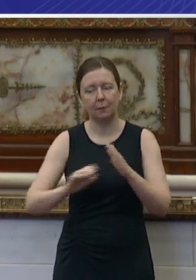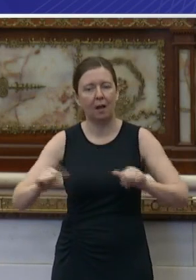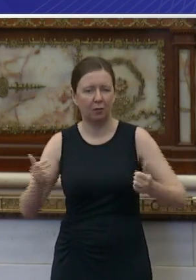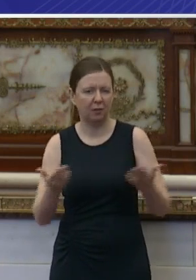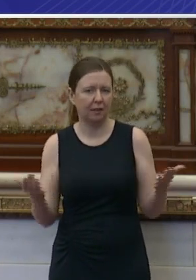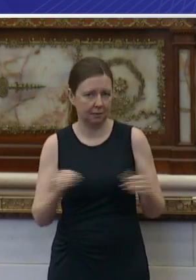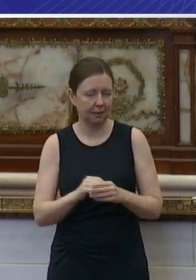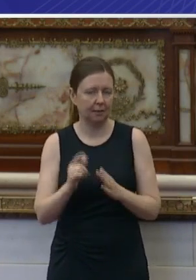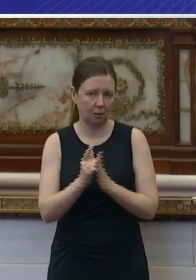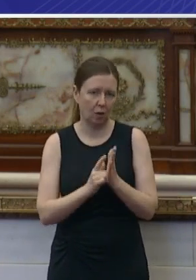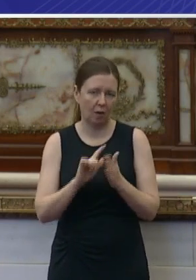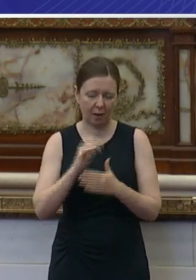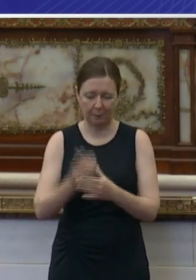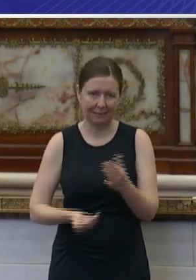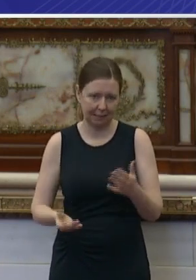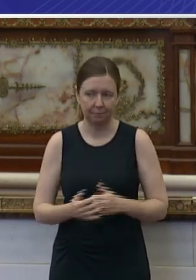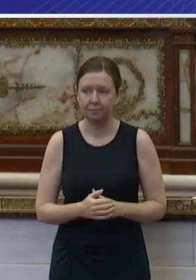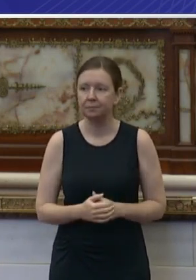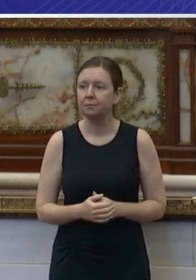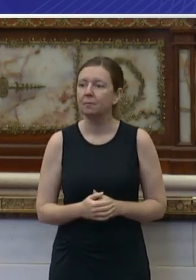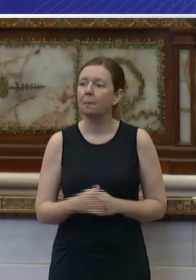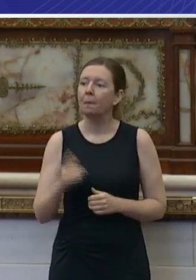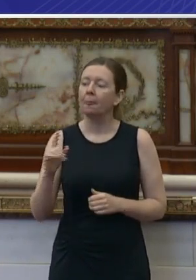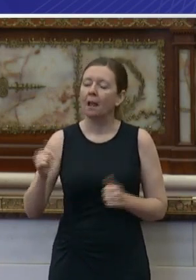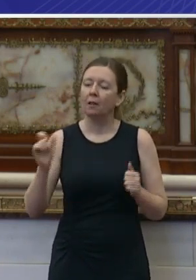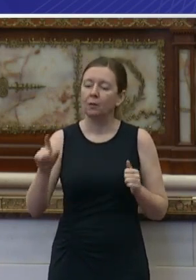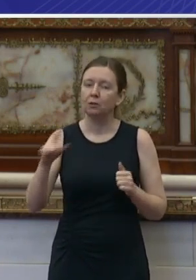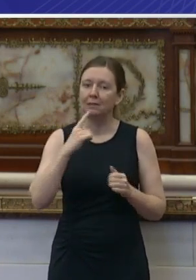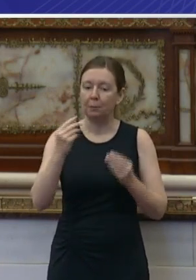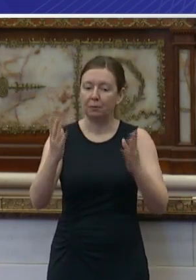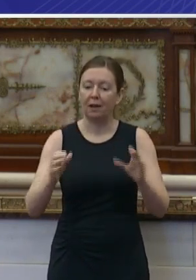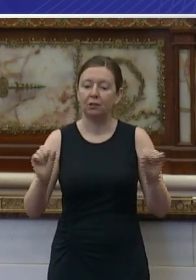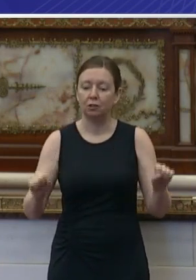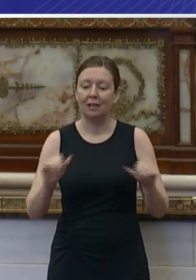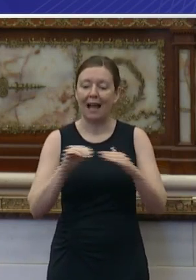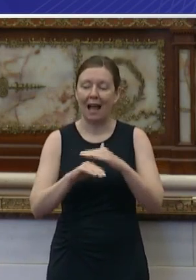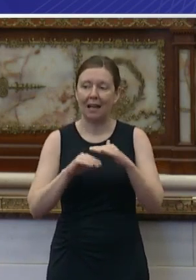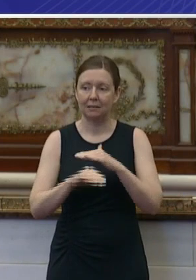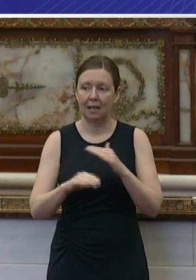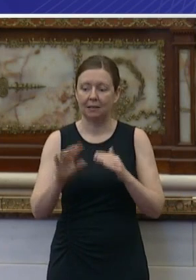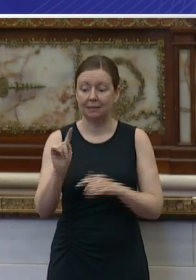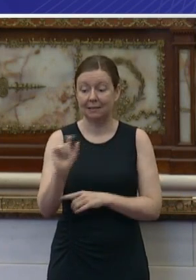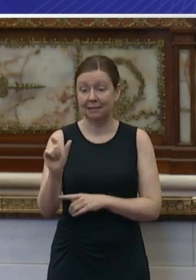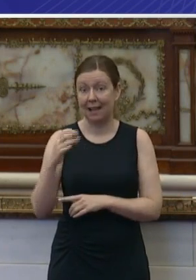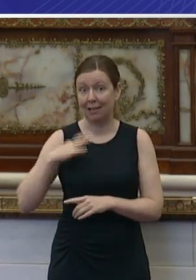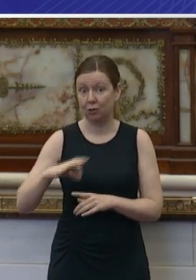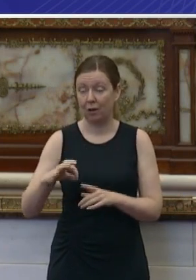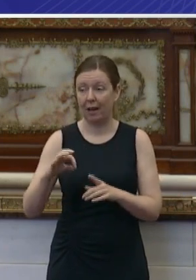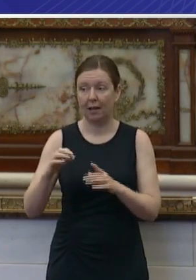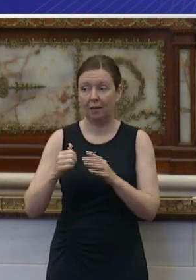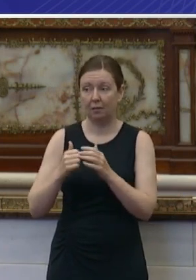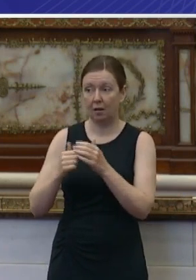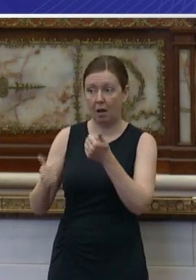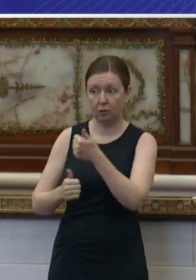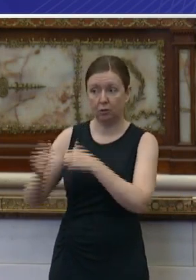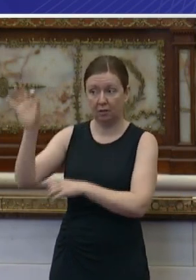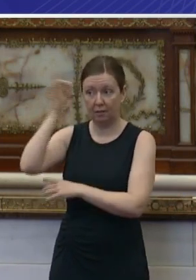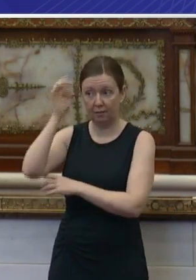law. One other question. You said those providers would be able to access the tax credit under the federal law. Am I